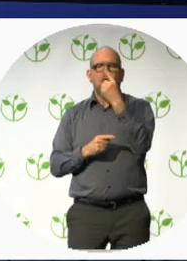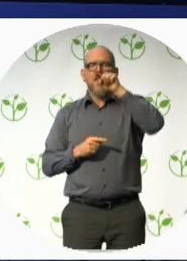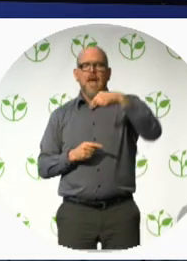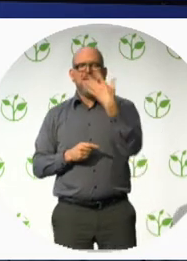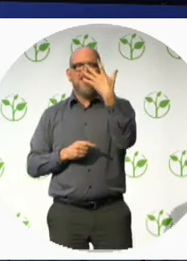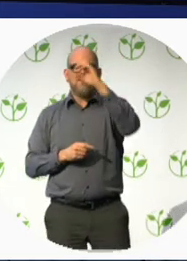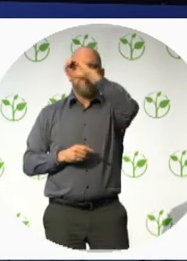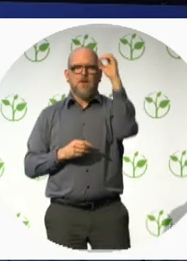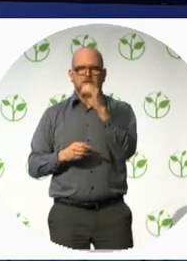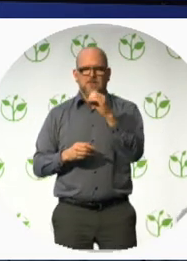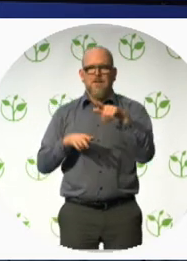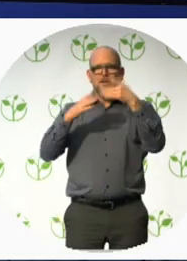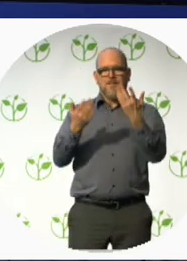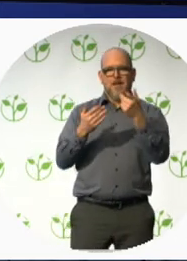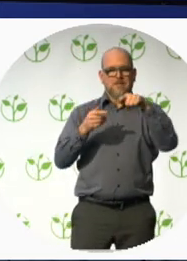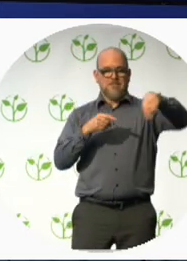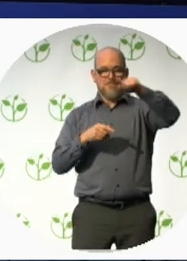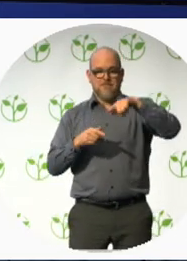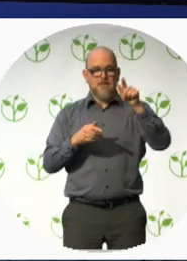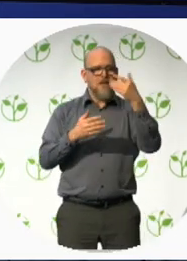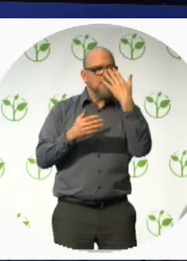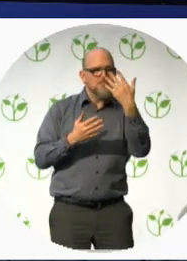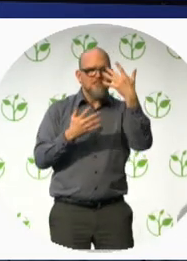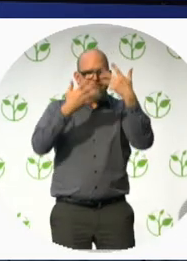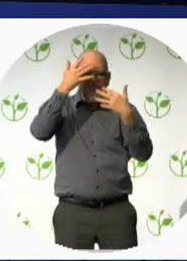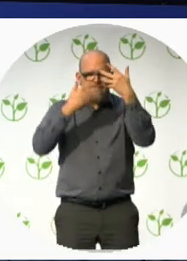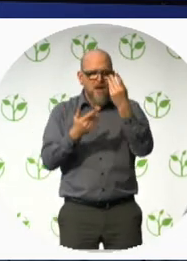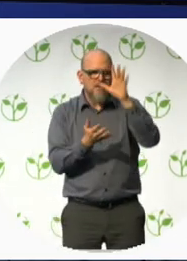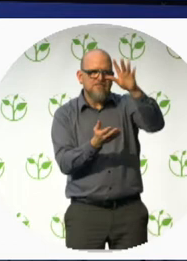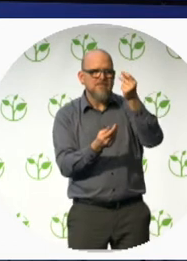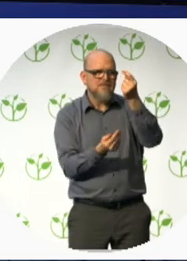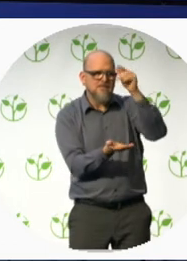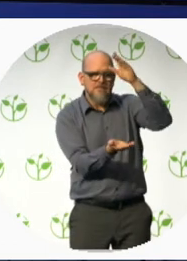The interest would be 11.5% per month.